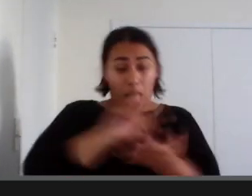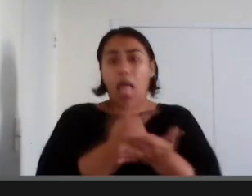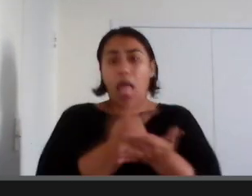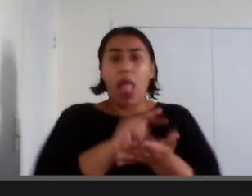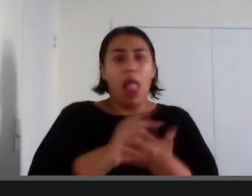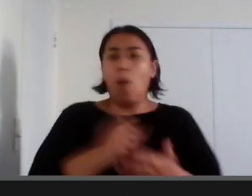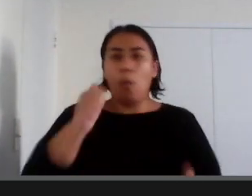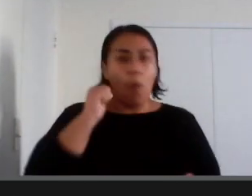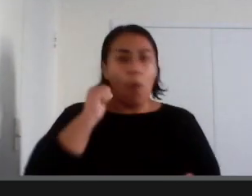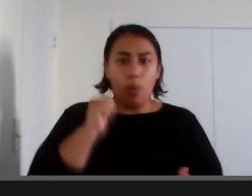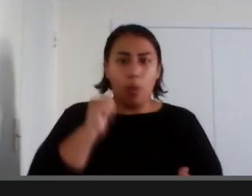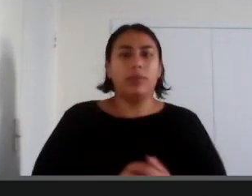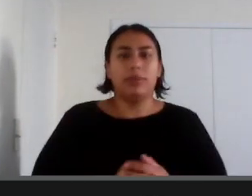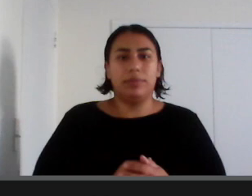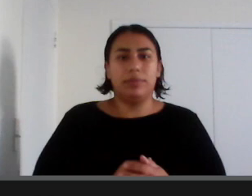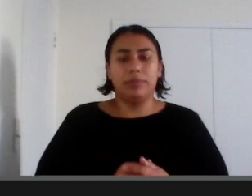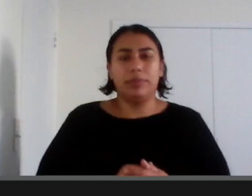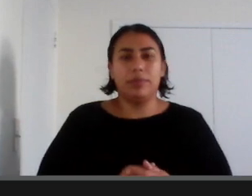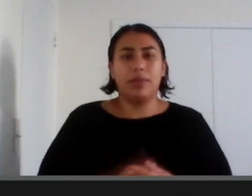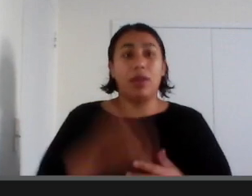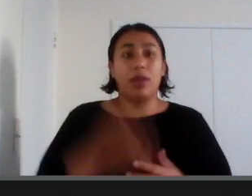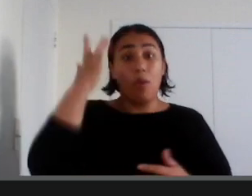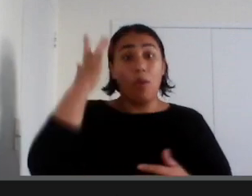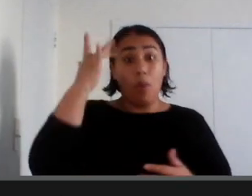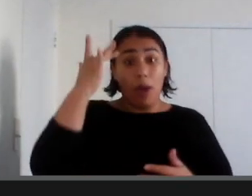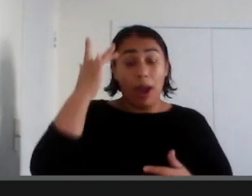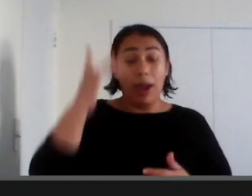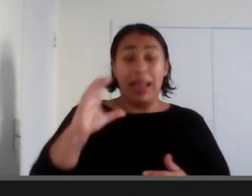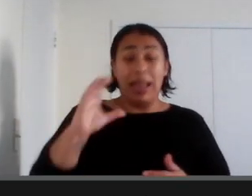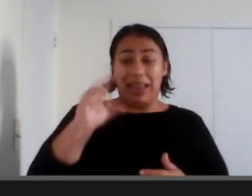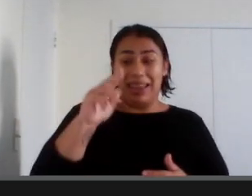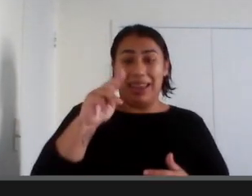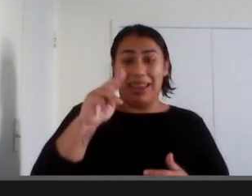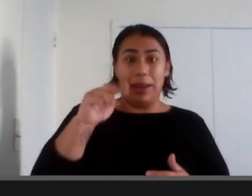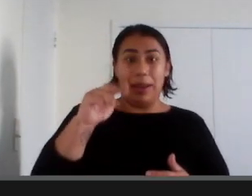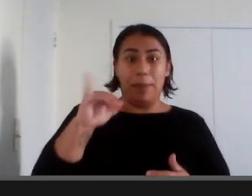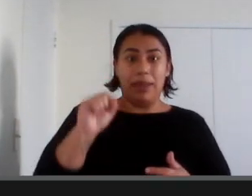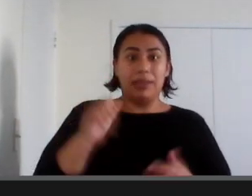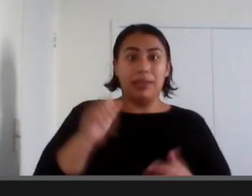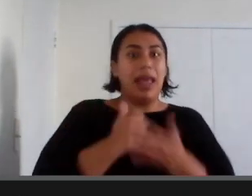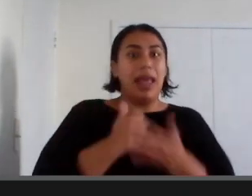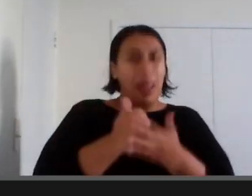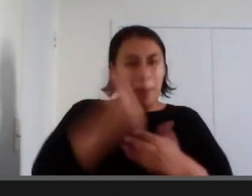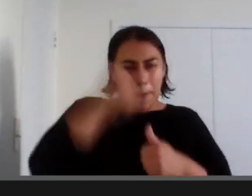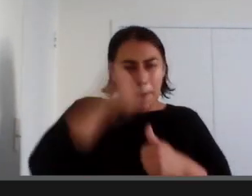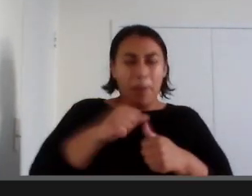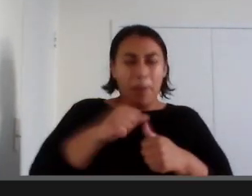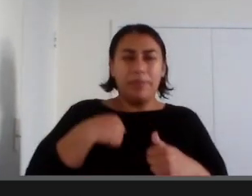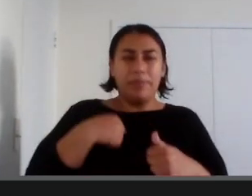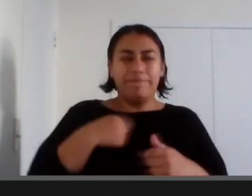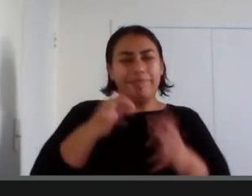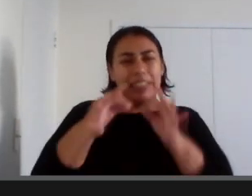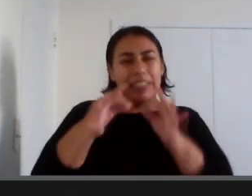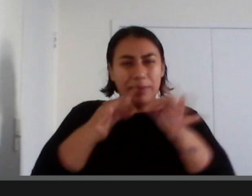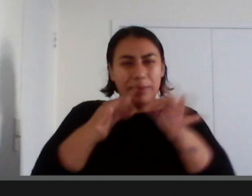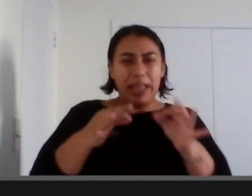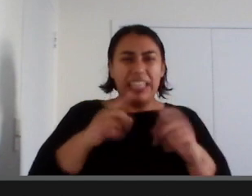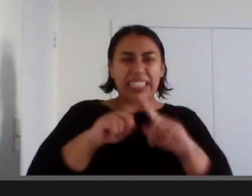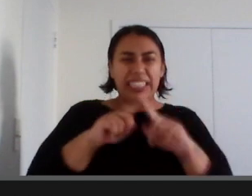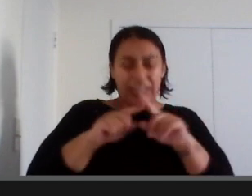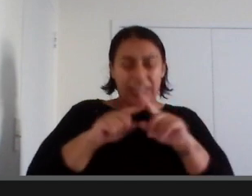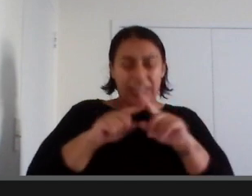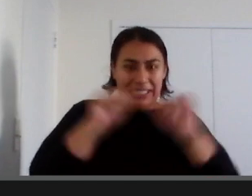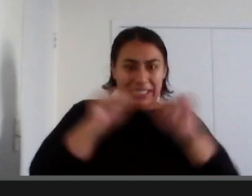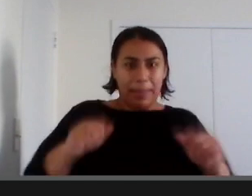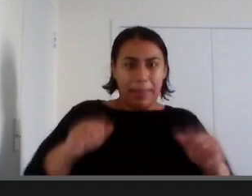this endocannabinoid system plays a role in the induction and the quality of sleep, which may be a reason why cannabis can